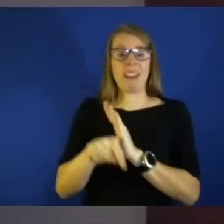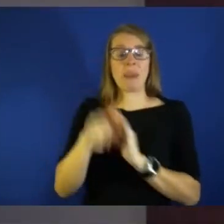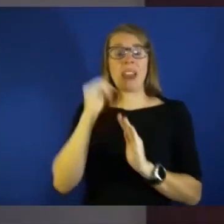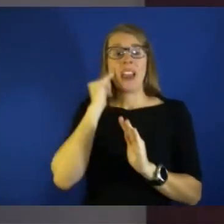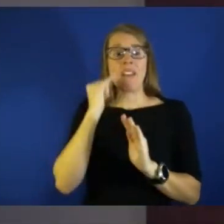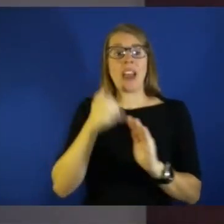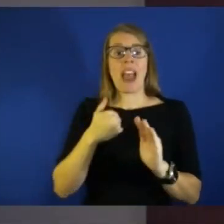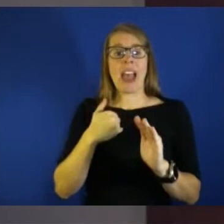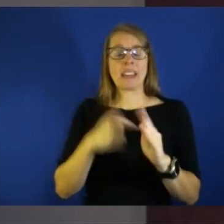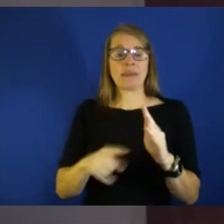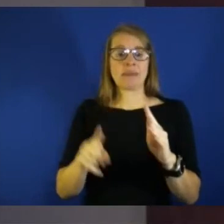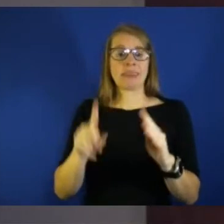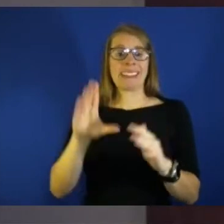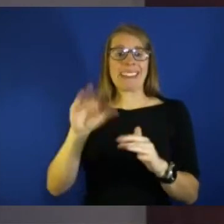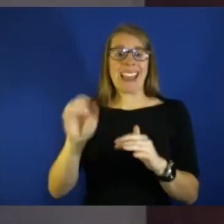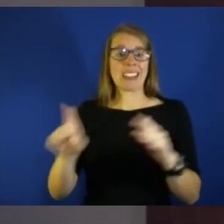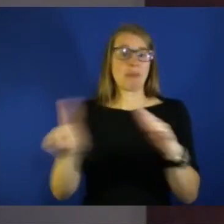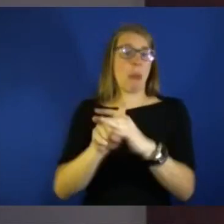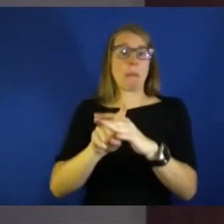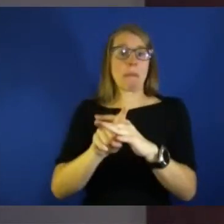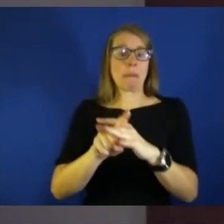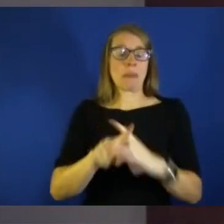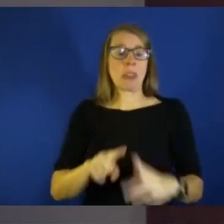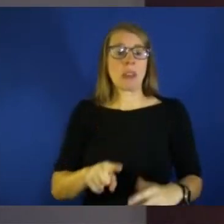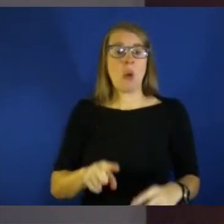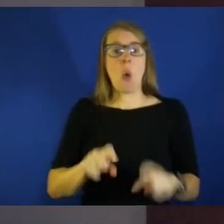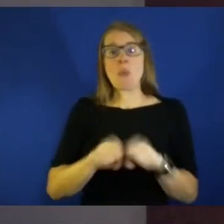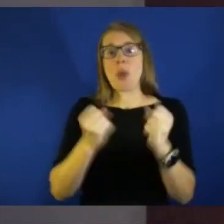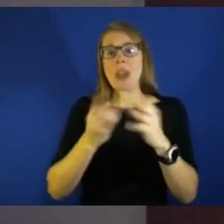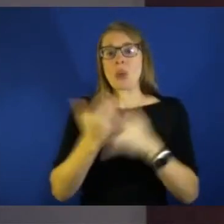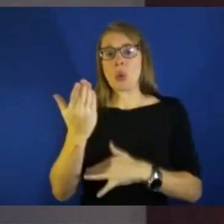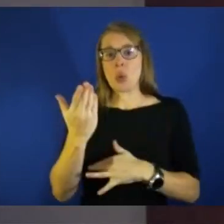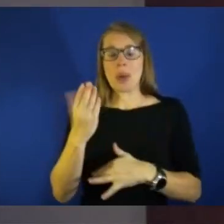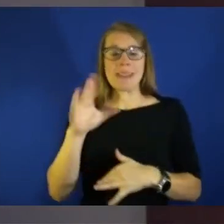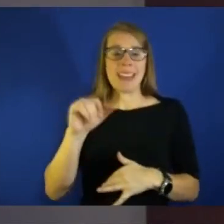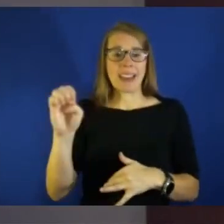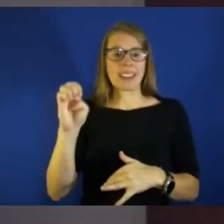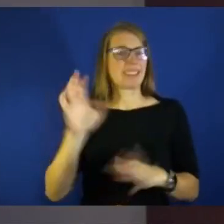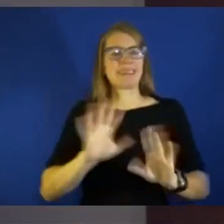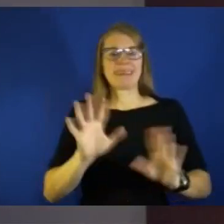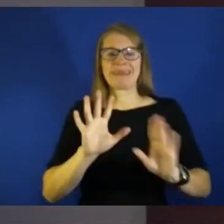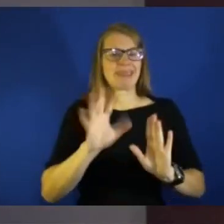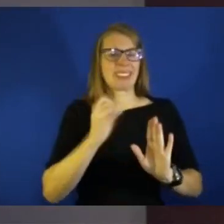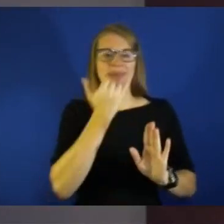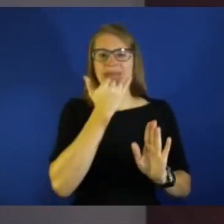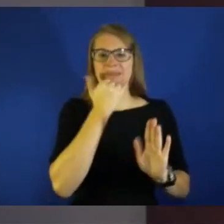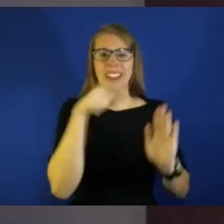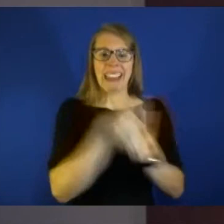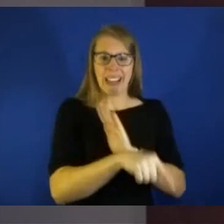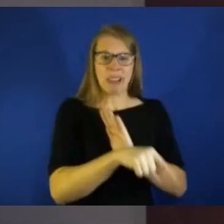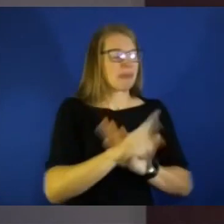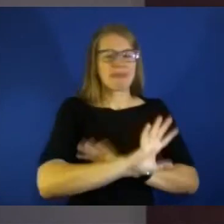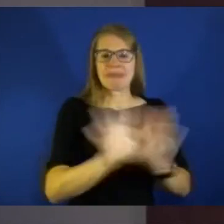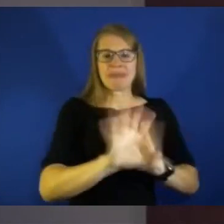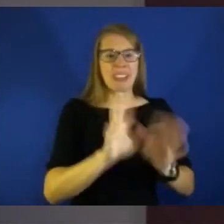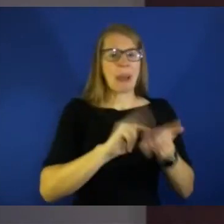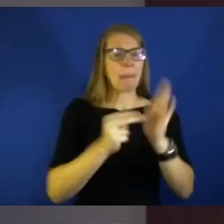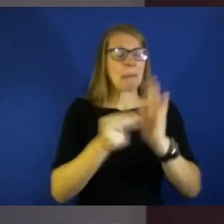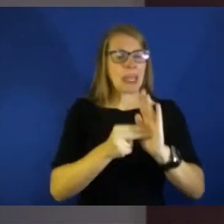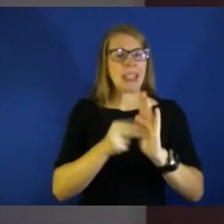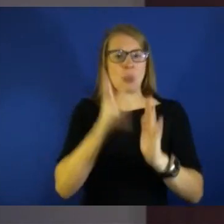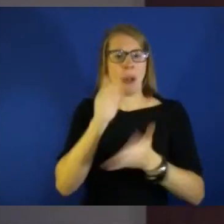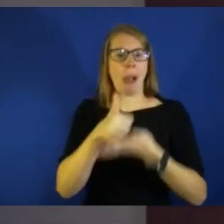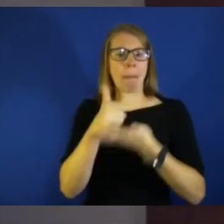No. Yep. So it would not kill him. It would potentially be helpful for him if he has a breakthrough case. So that would